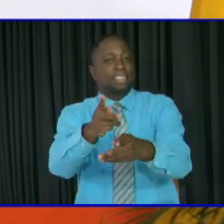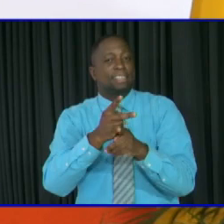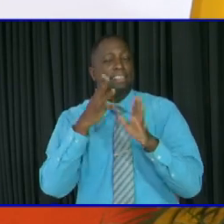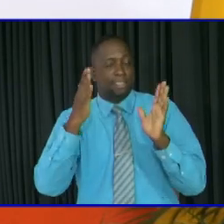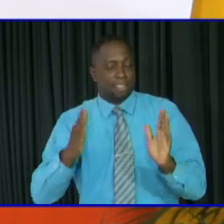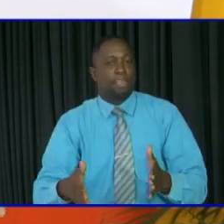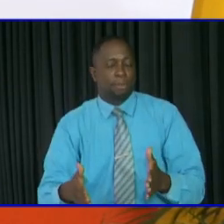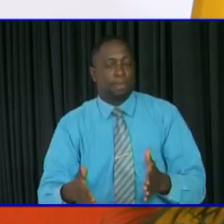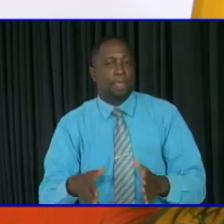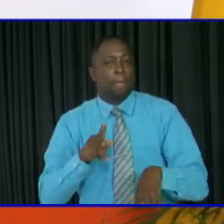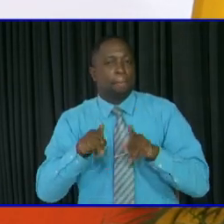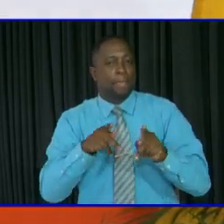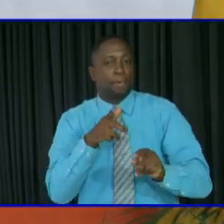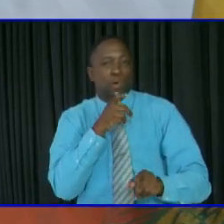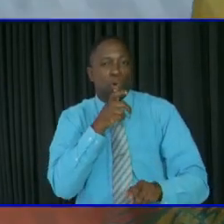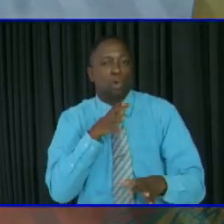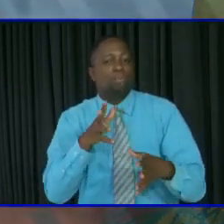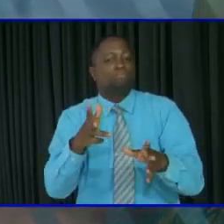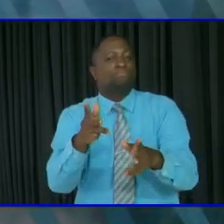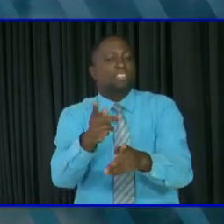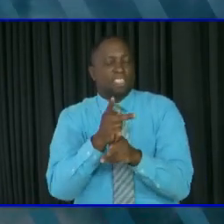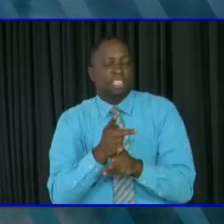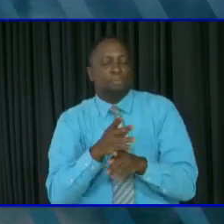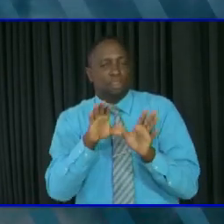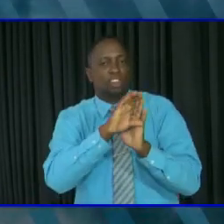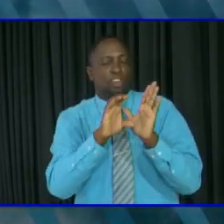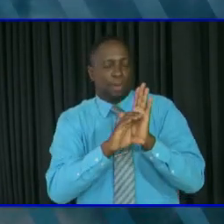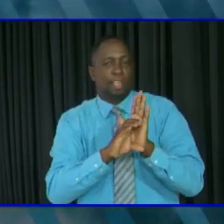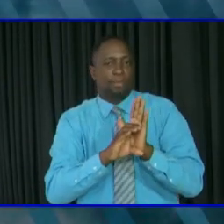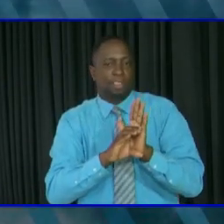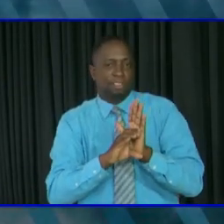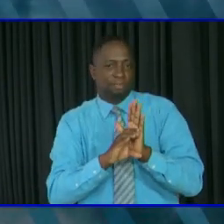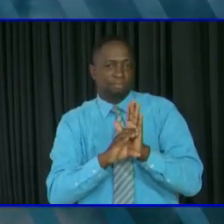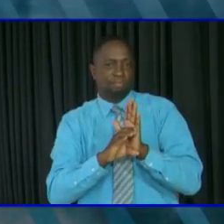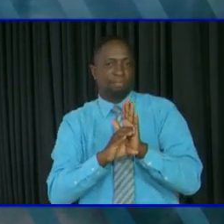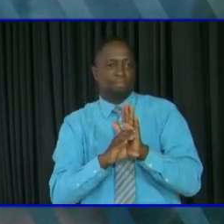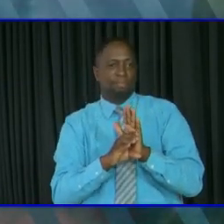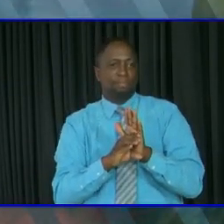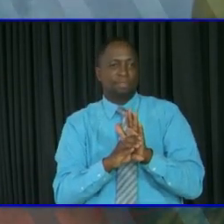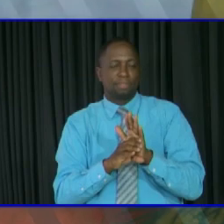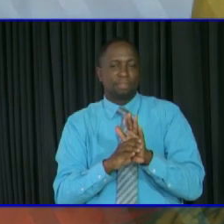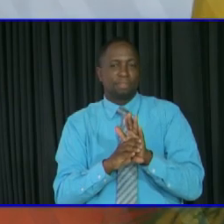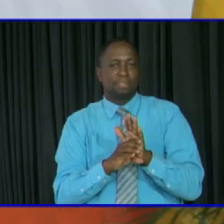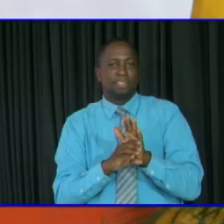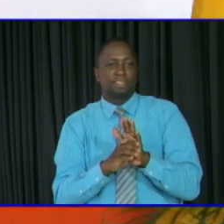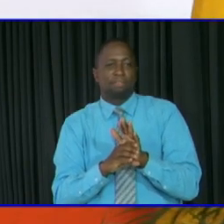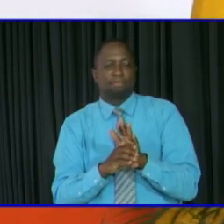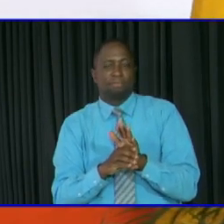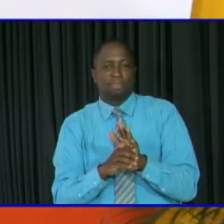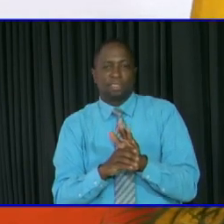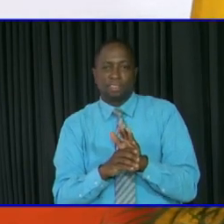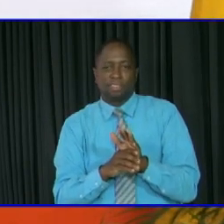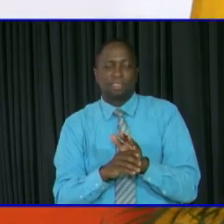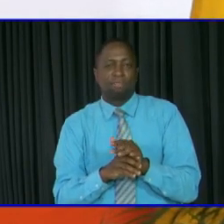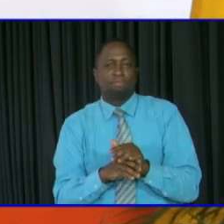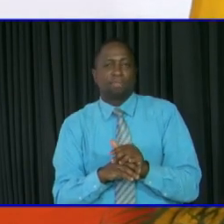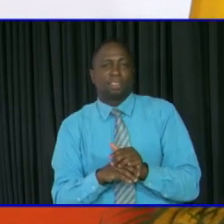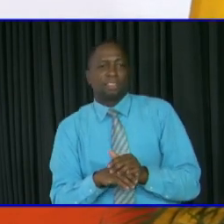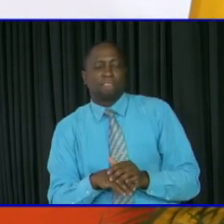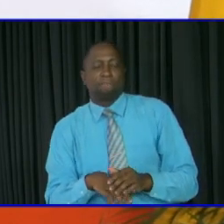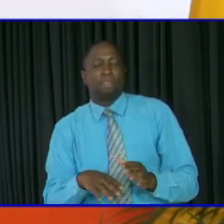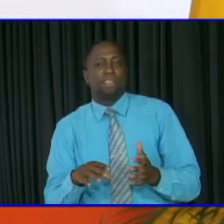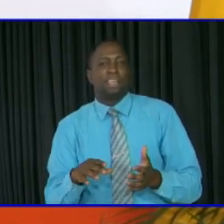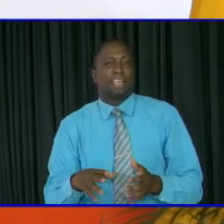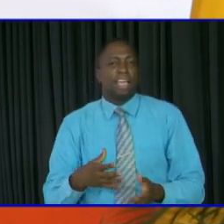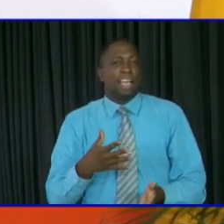me, keep my commandments. So it is after this verse that Jesus continues, and I